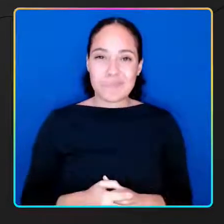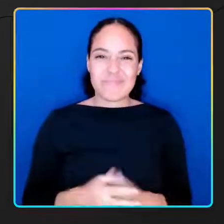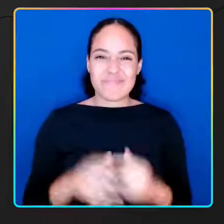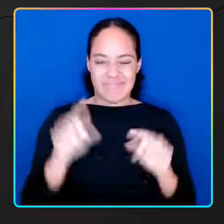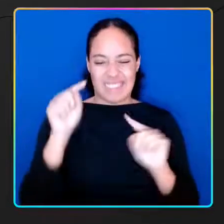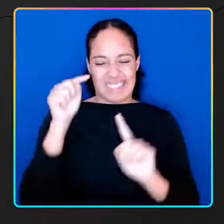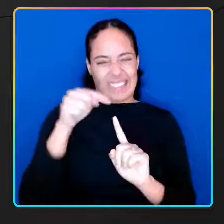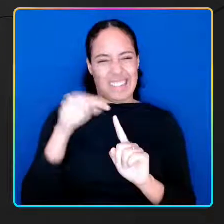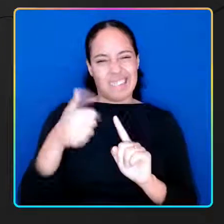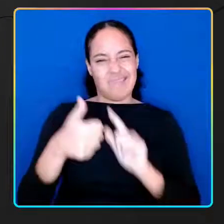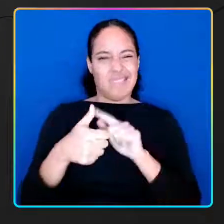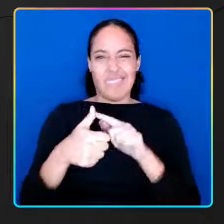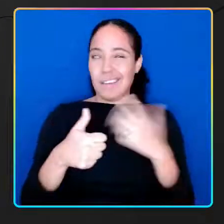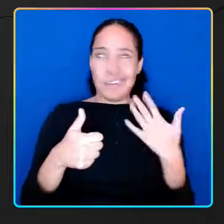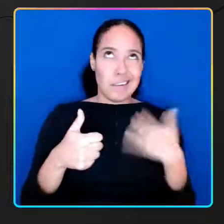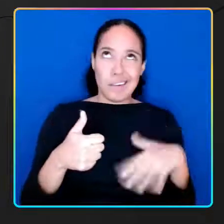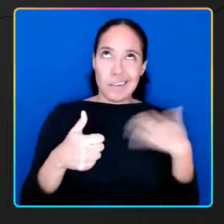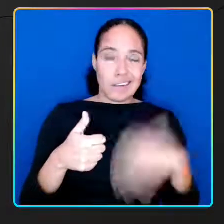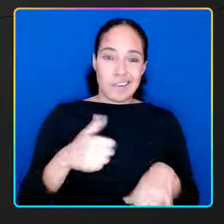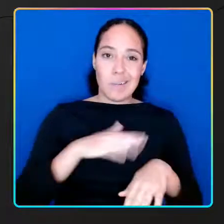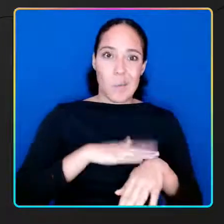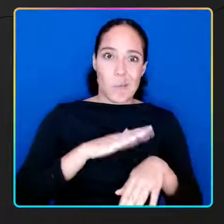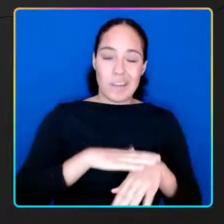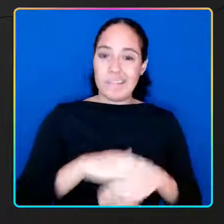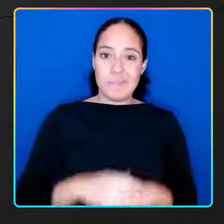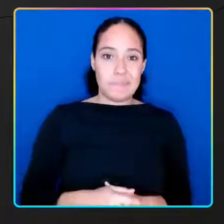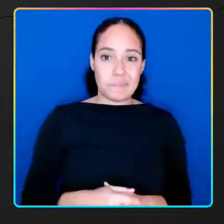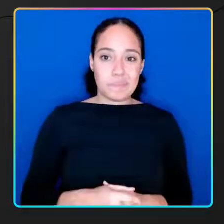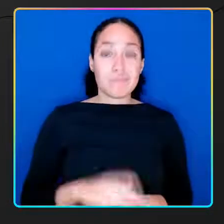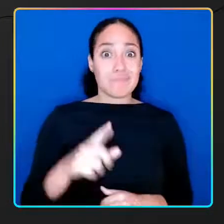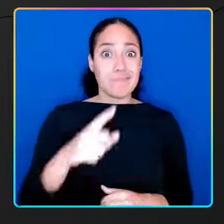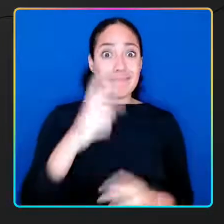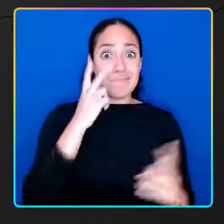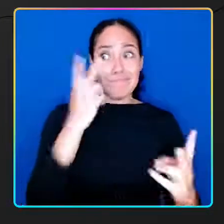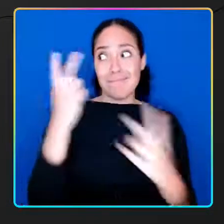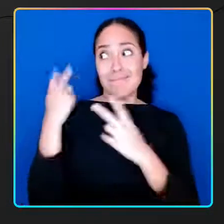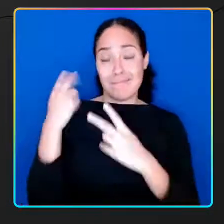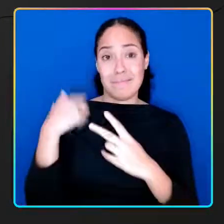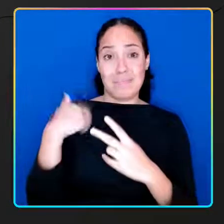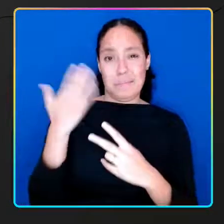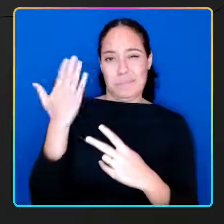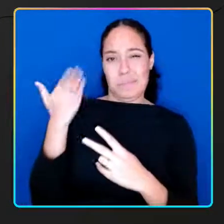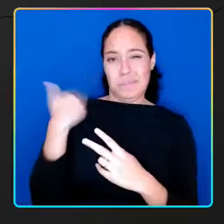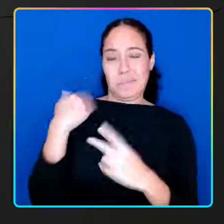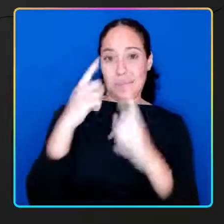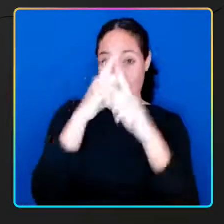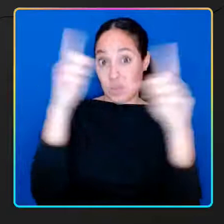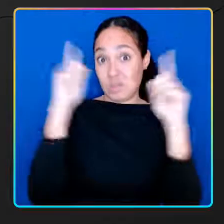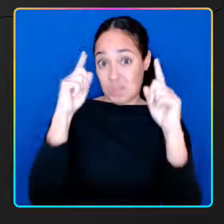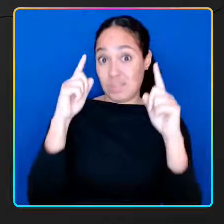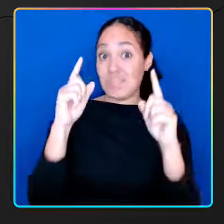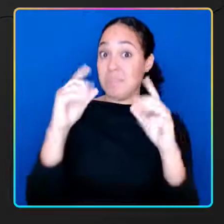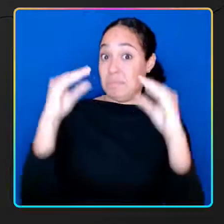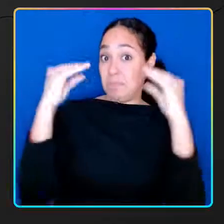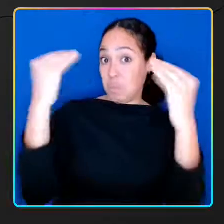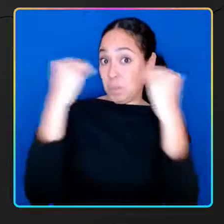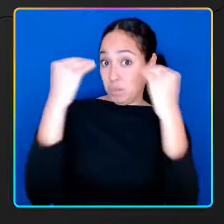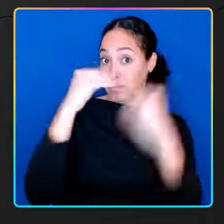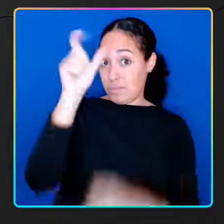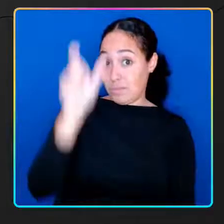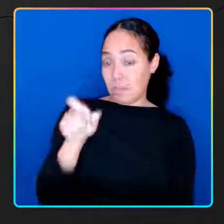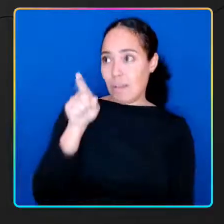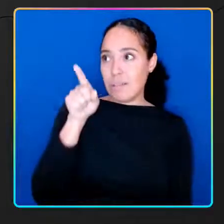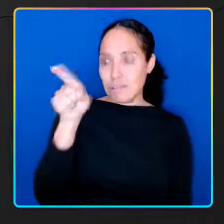or whatever. Actually, I remember my professor when I started my deep learning class in